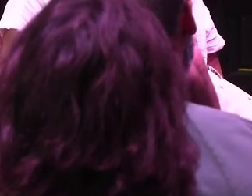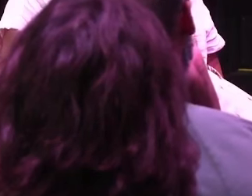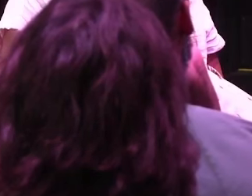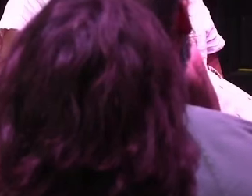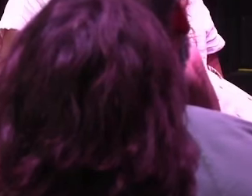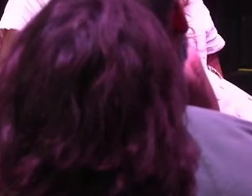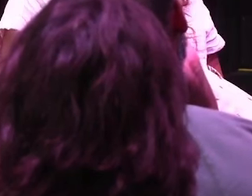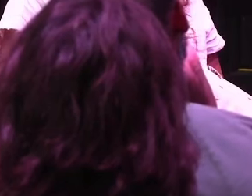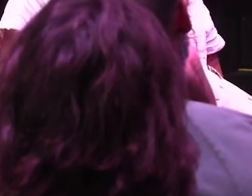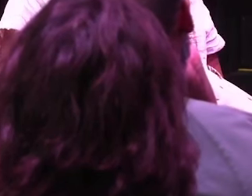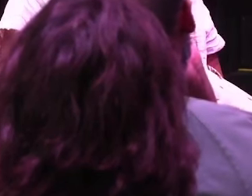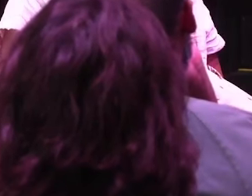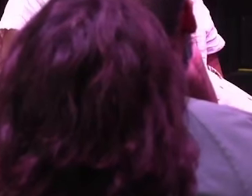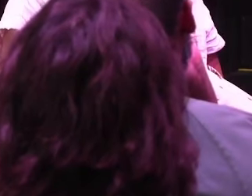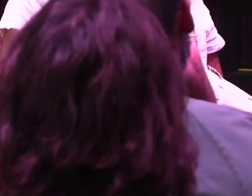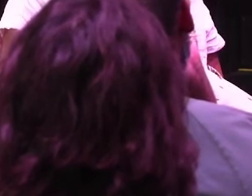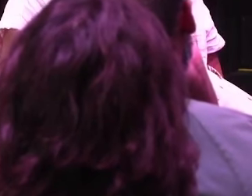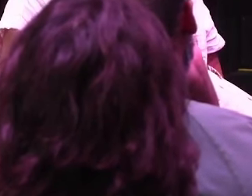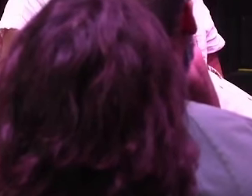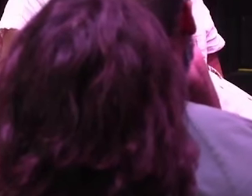And then just my final thought